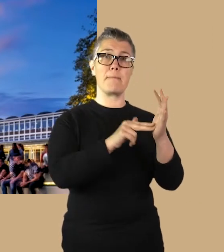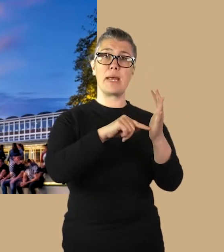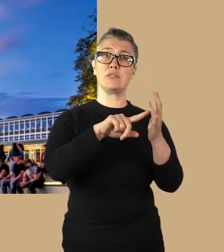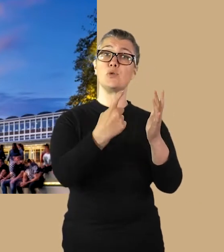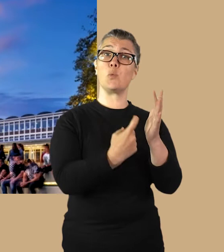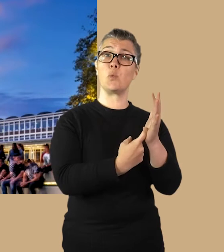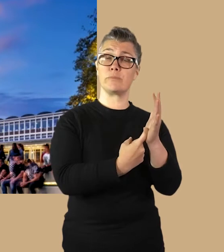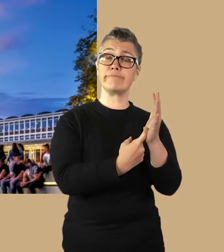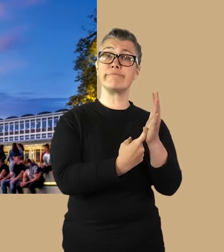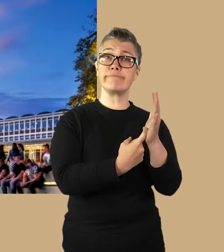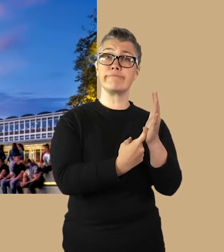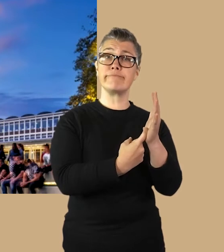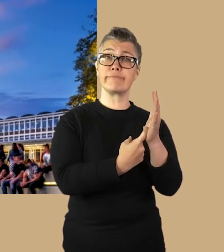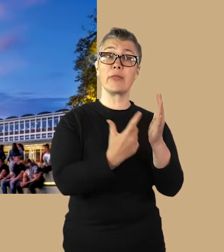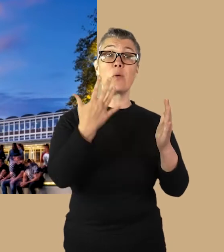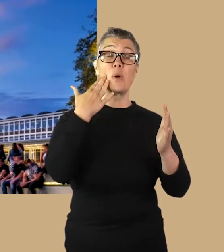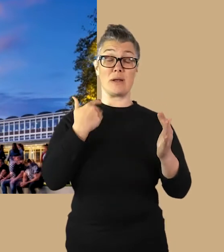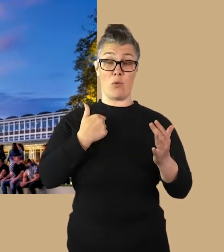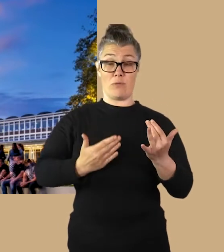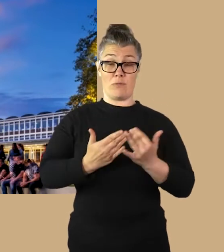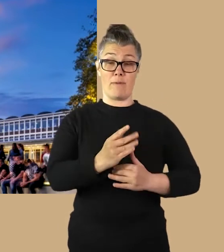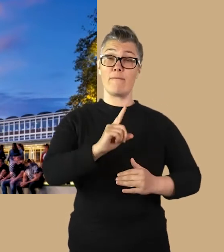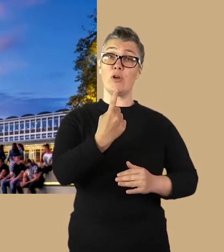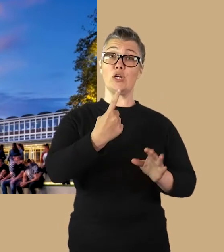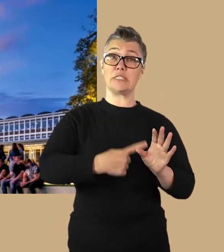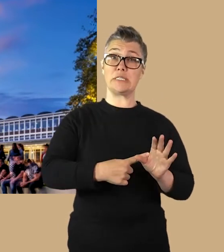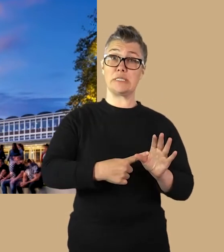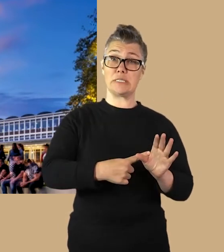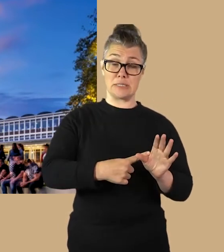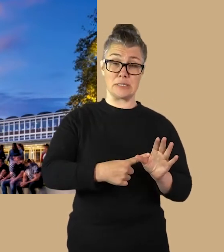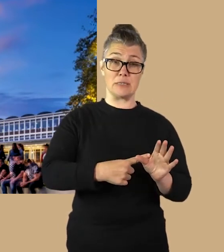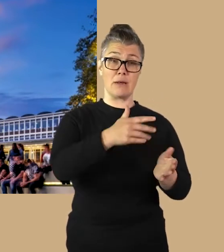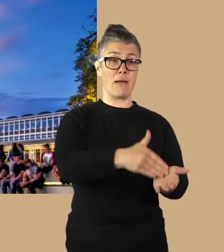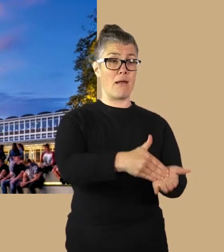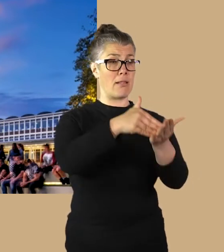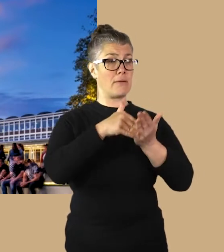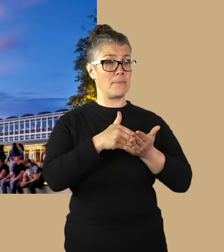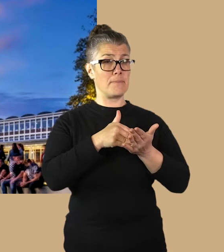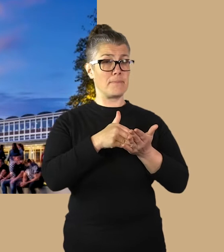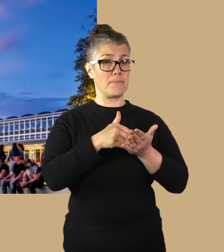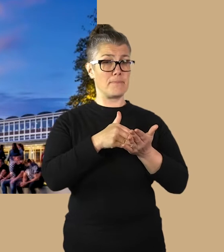mentor within the actual first year to actually help me